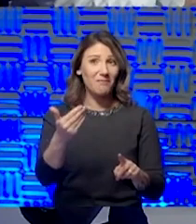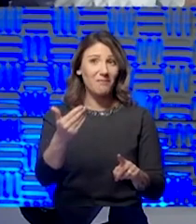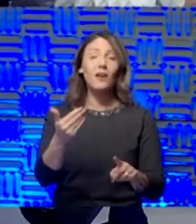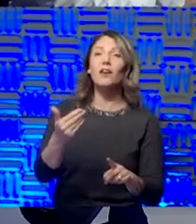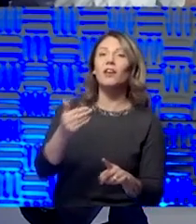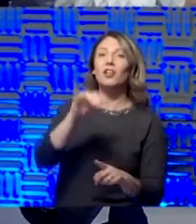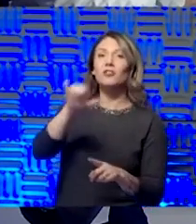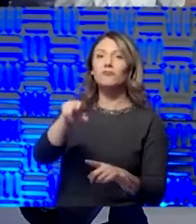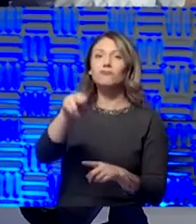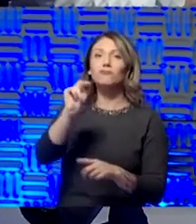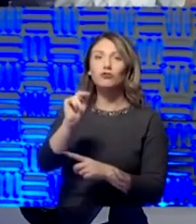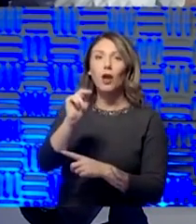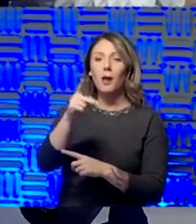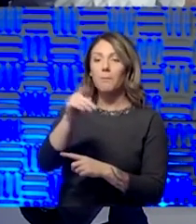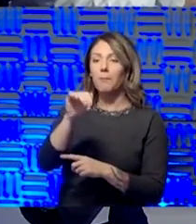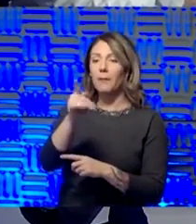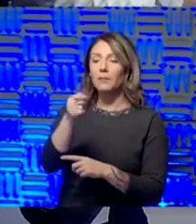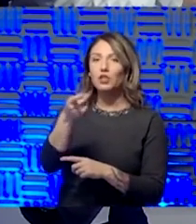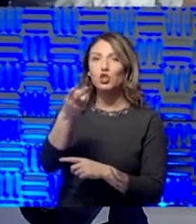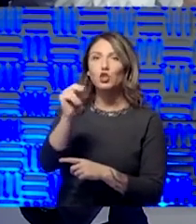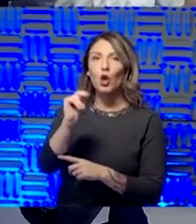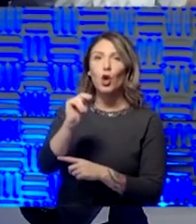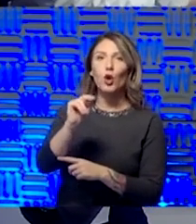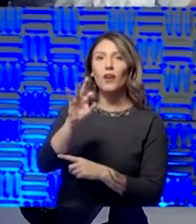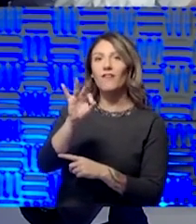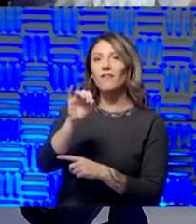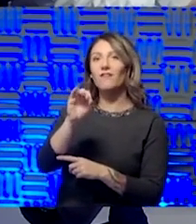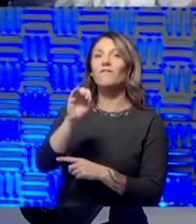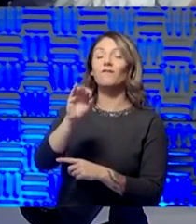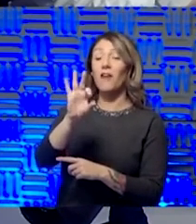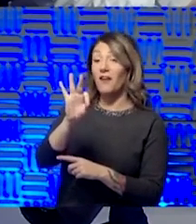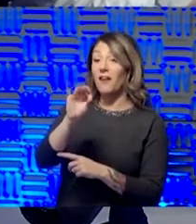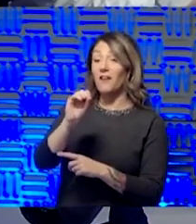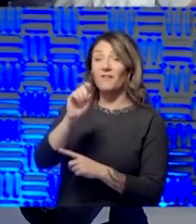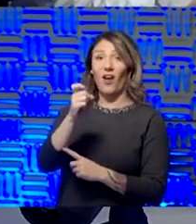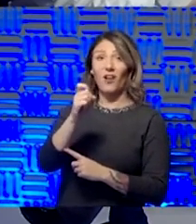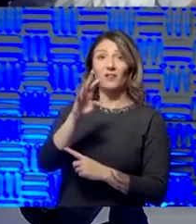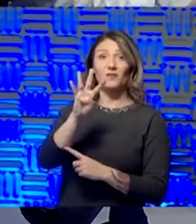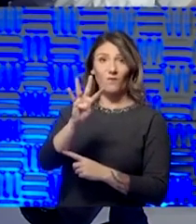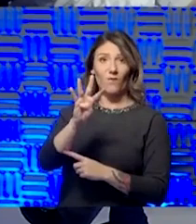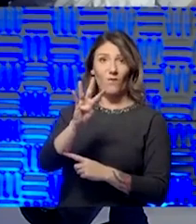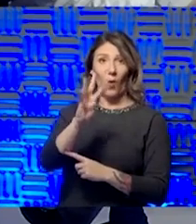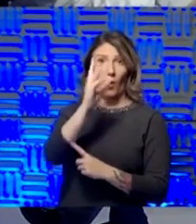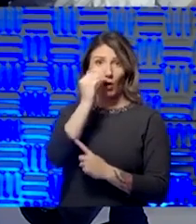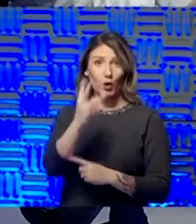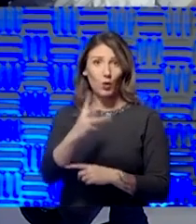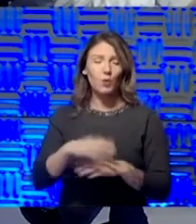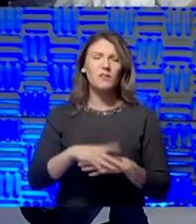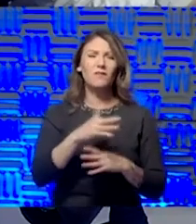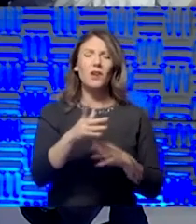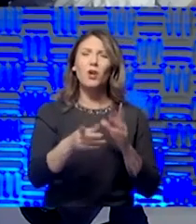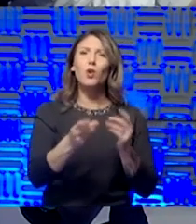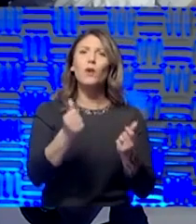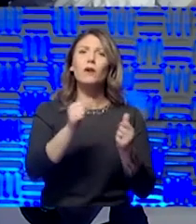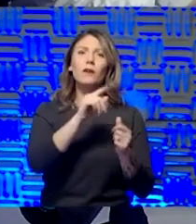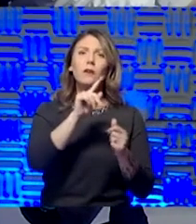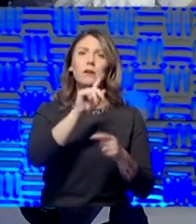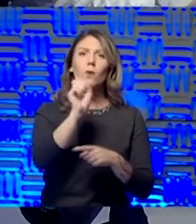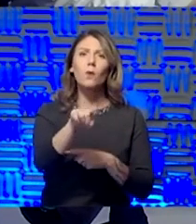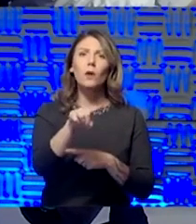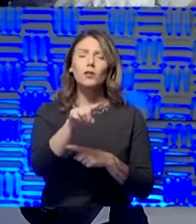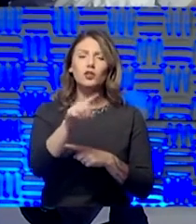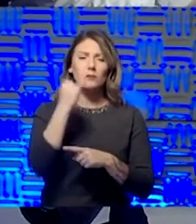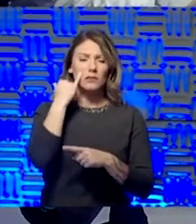Well, this is John Pepitone over at Fox 4 News, and I just had a quick question about whether we know if COVID cases